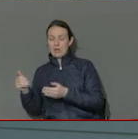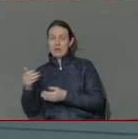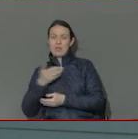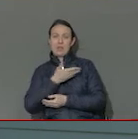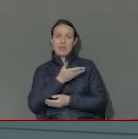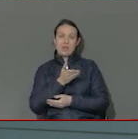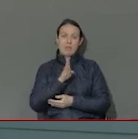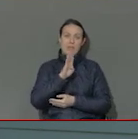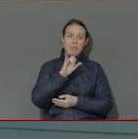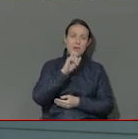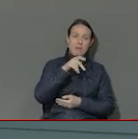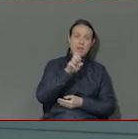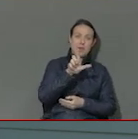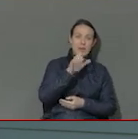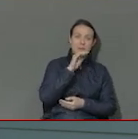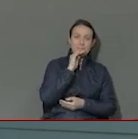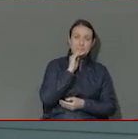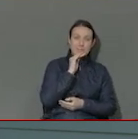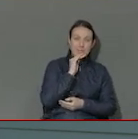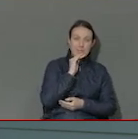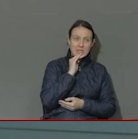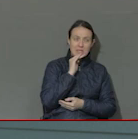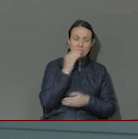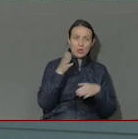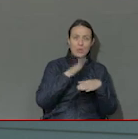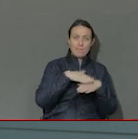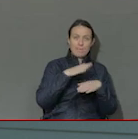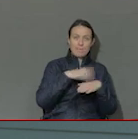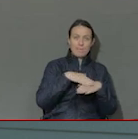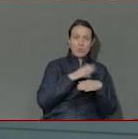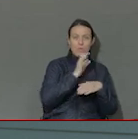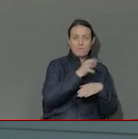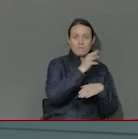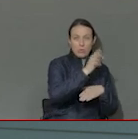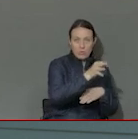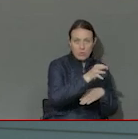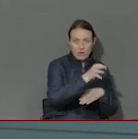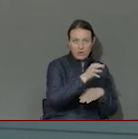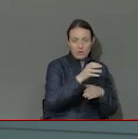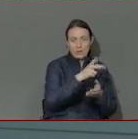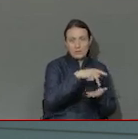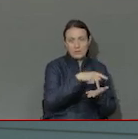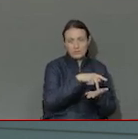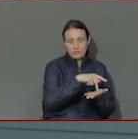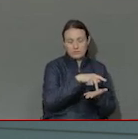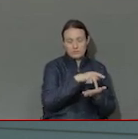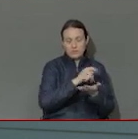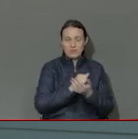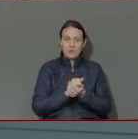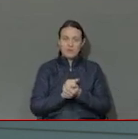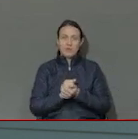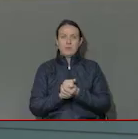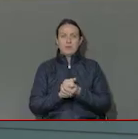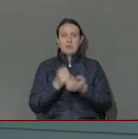are bipedal will have a foramen magnum which is at a more forward position. Now,